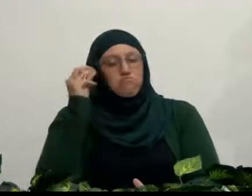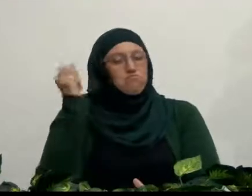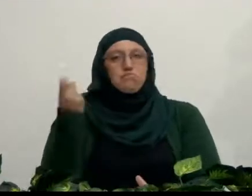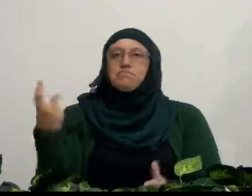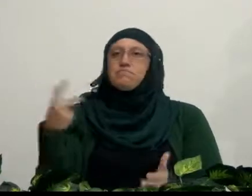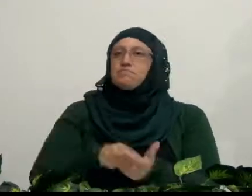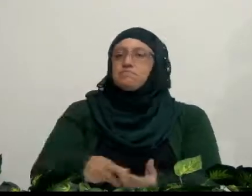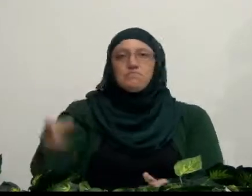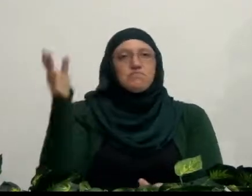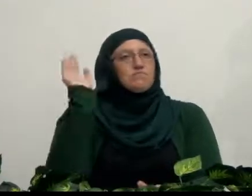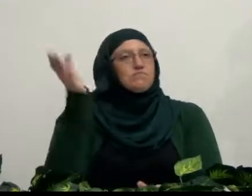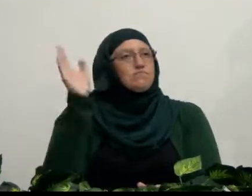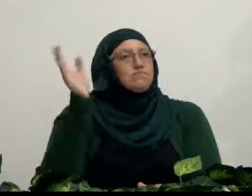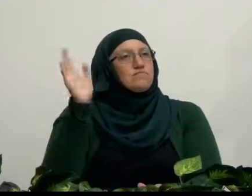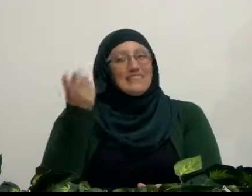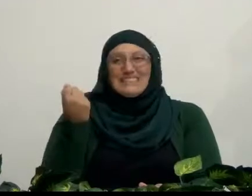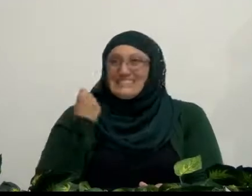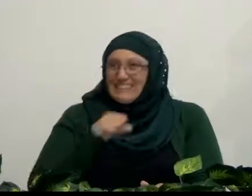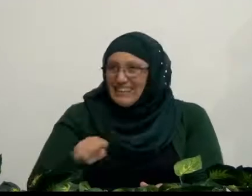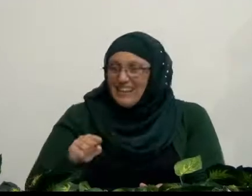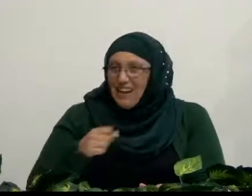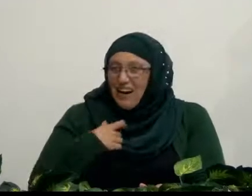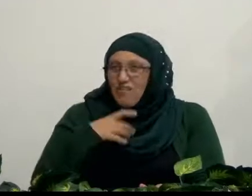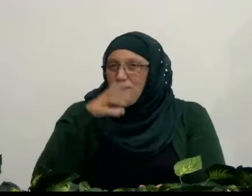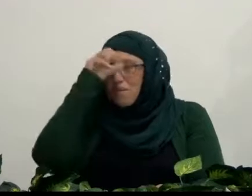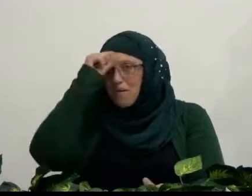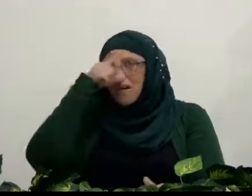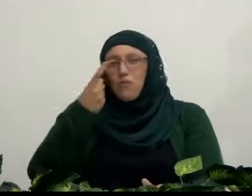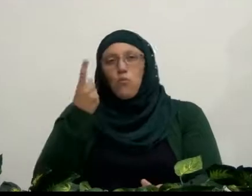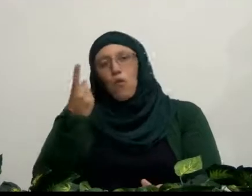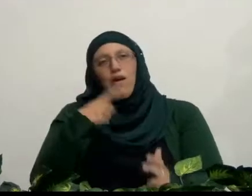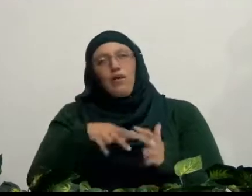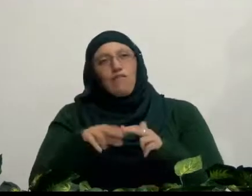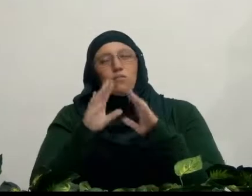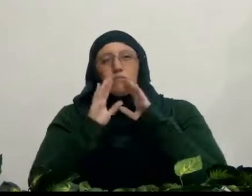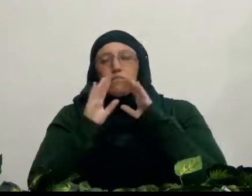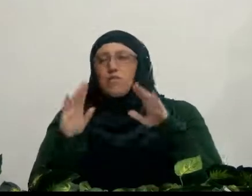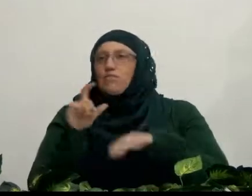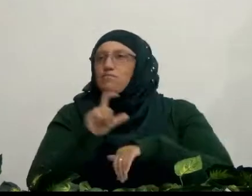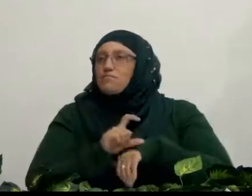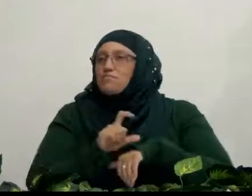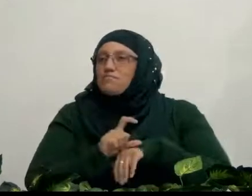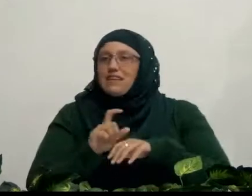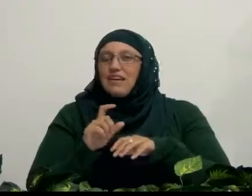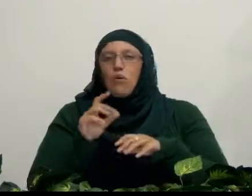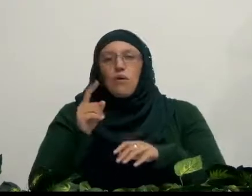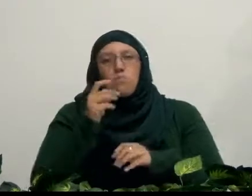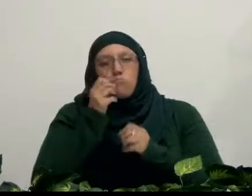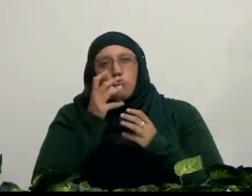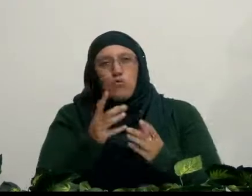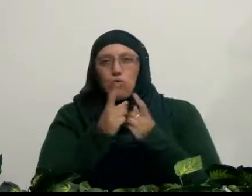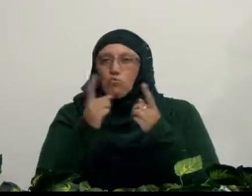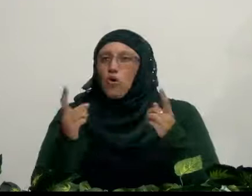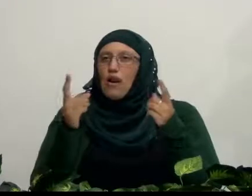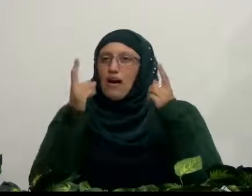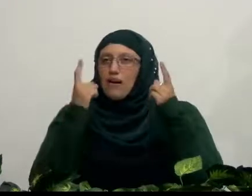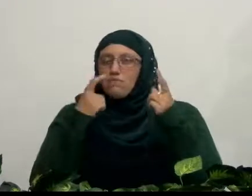it. Some I still remember in the house of one of the very eminent scholars, Rahmatullah Alayhi, may God elevate his